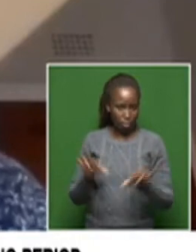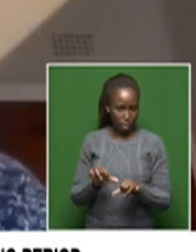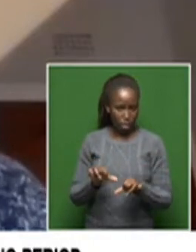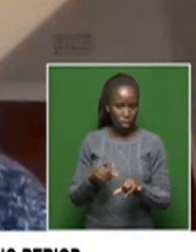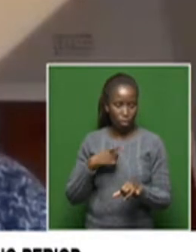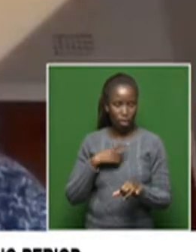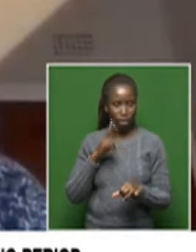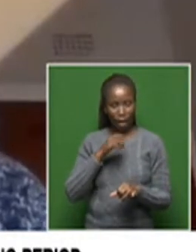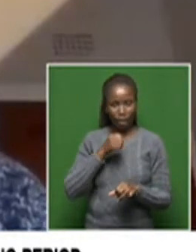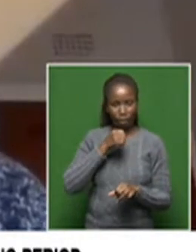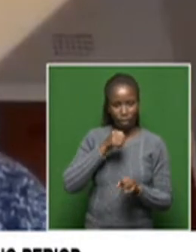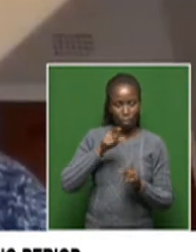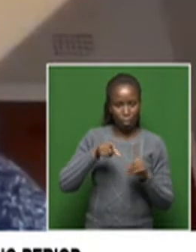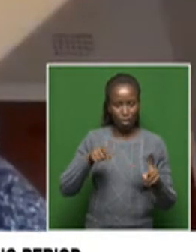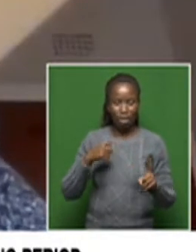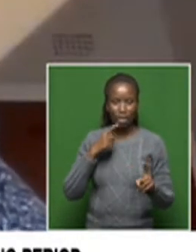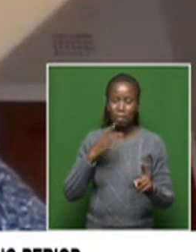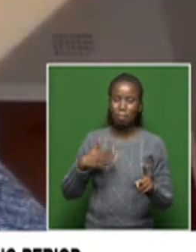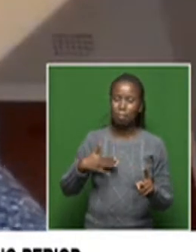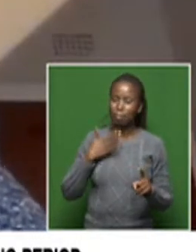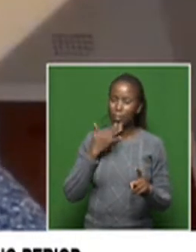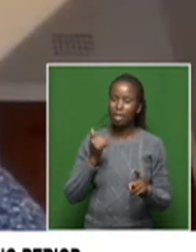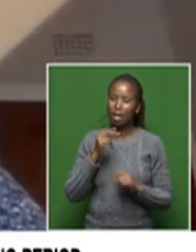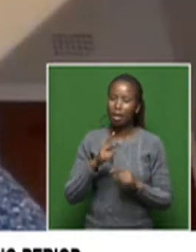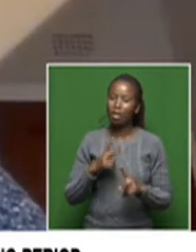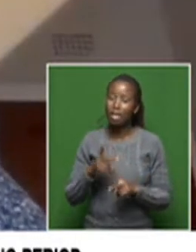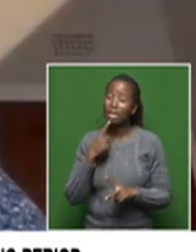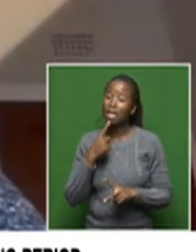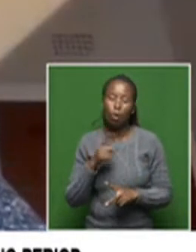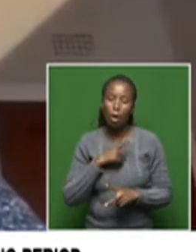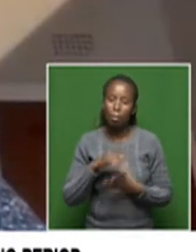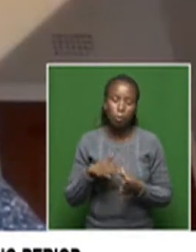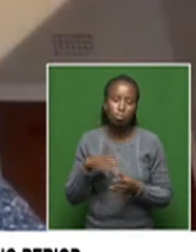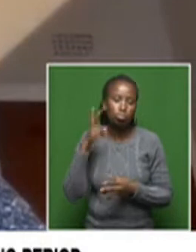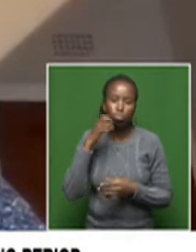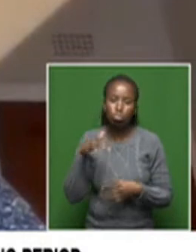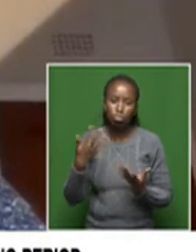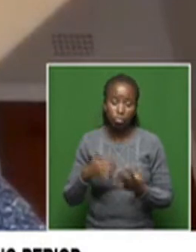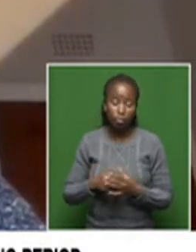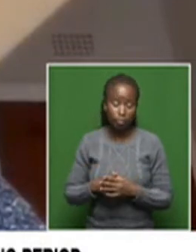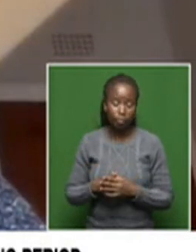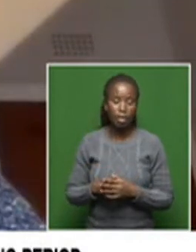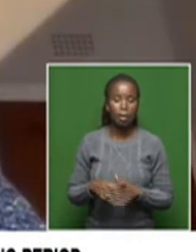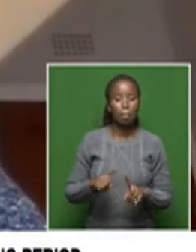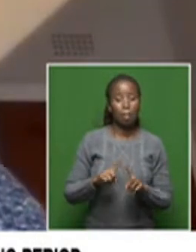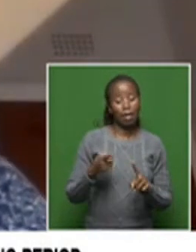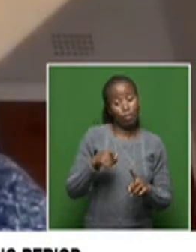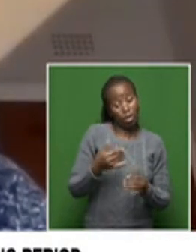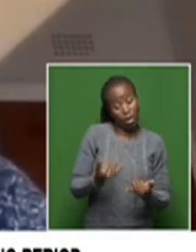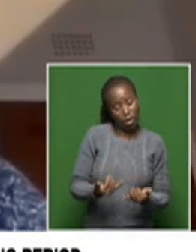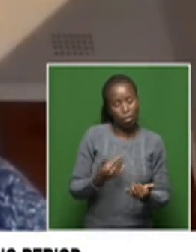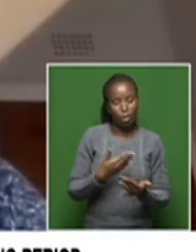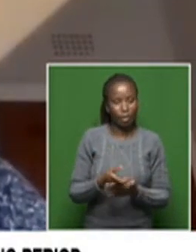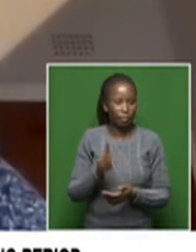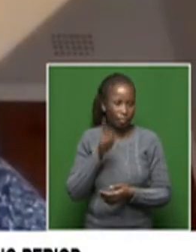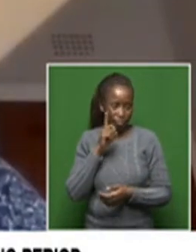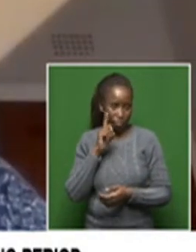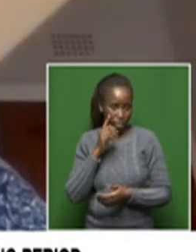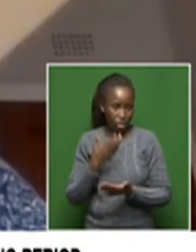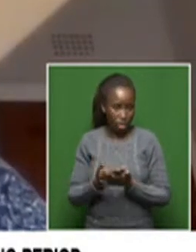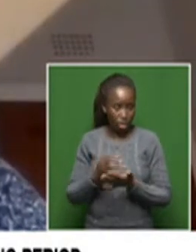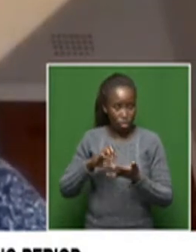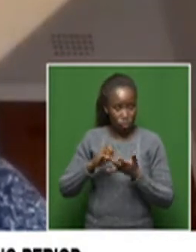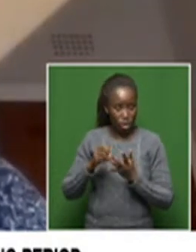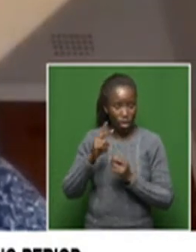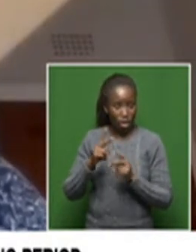the journalists are asking that you repeat your answer because we did not hear you well. But let's, in the meantime, see if we can bring Professor Helen